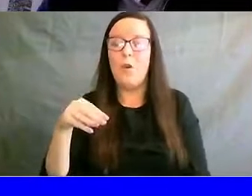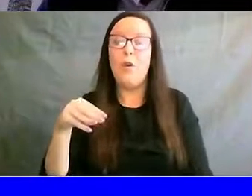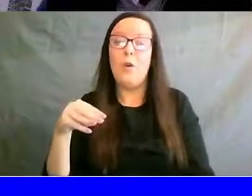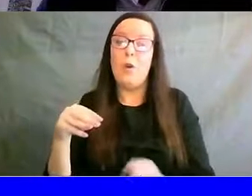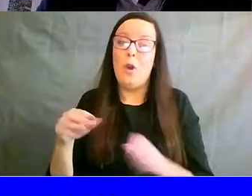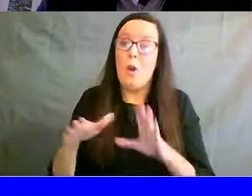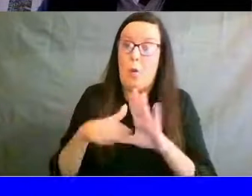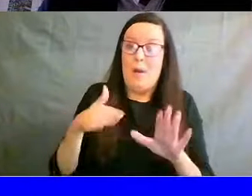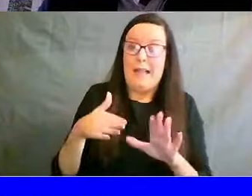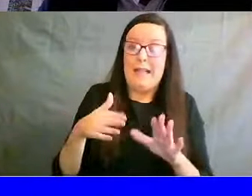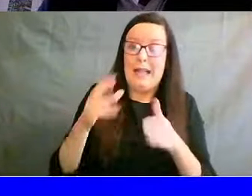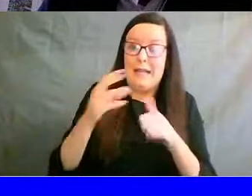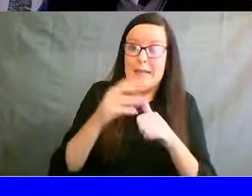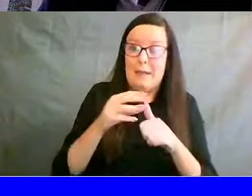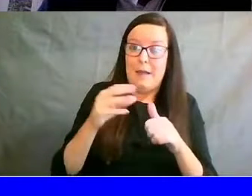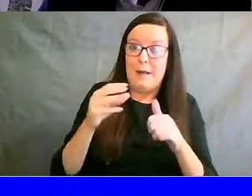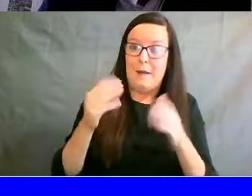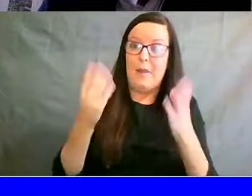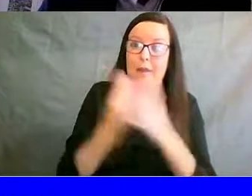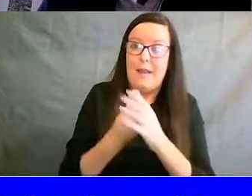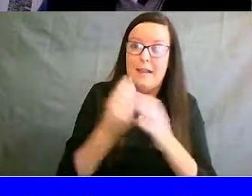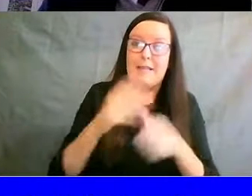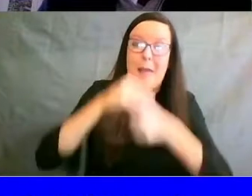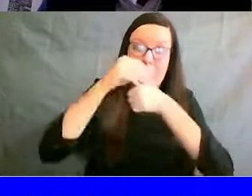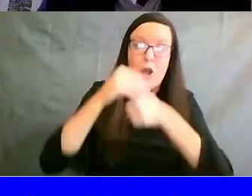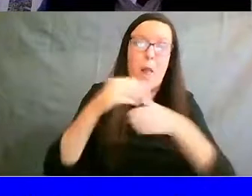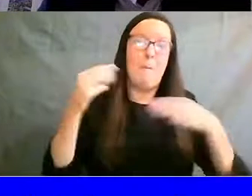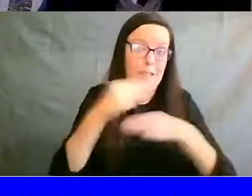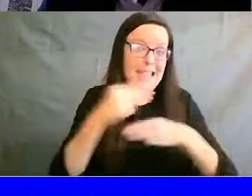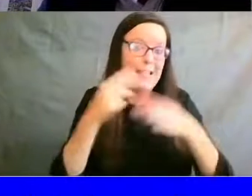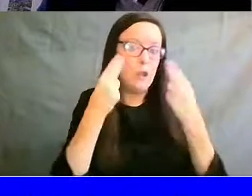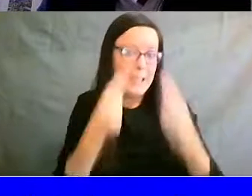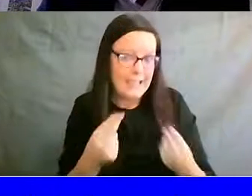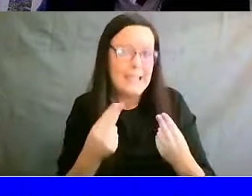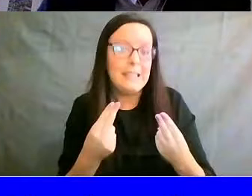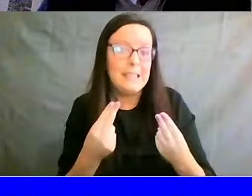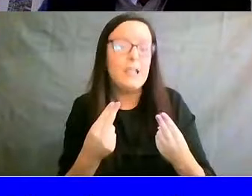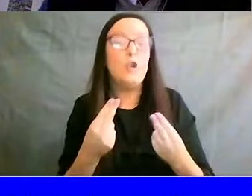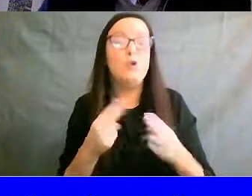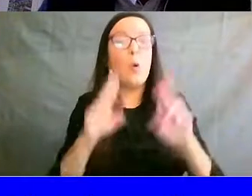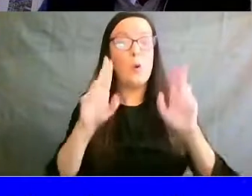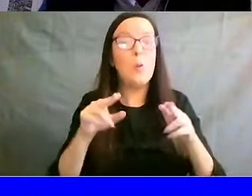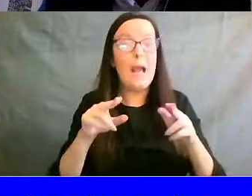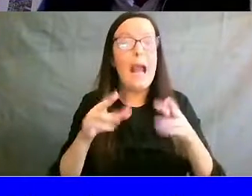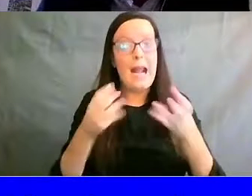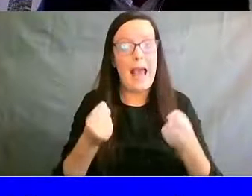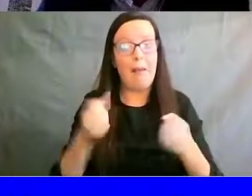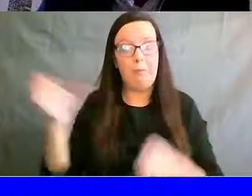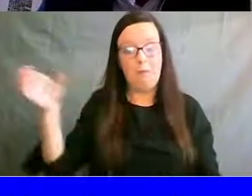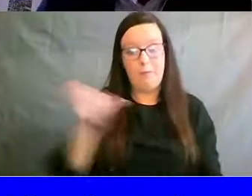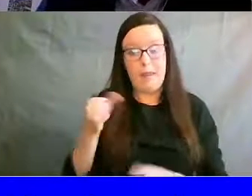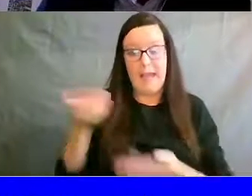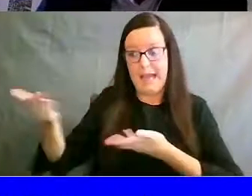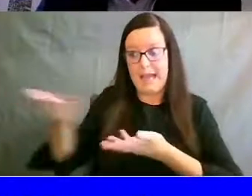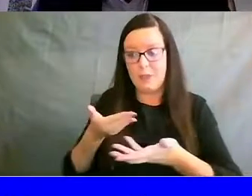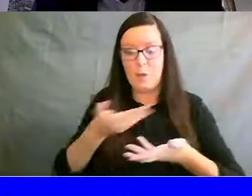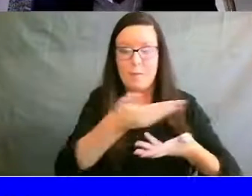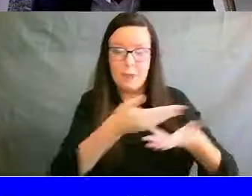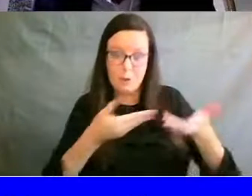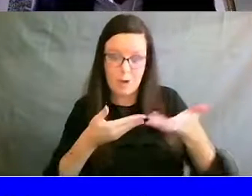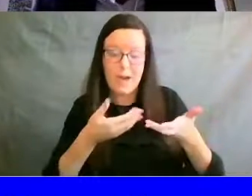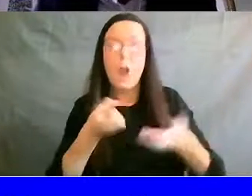could ask to have the benefit of TV link testimony, an intermediary, or screens with you in court. So